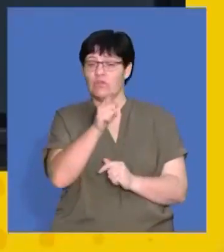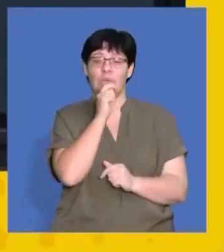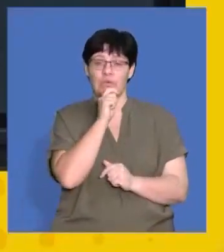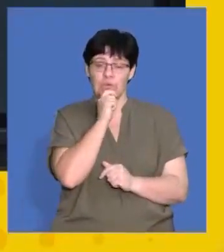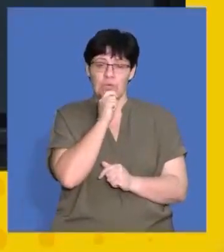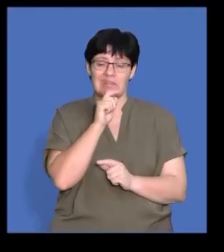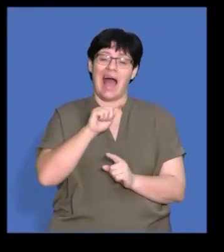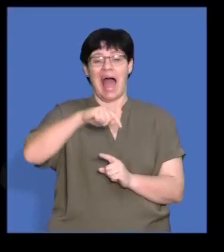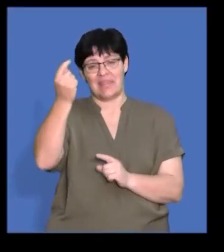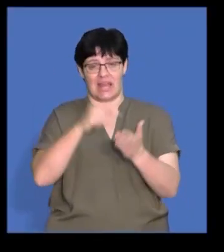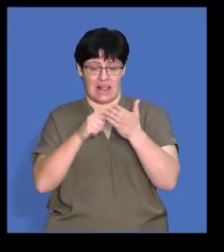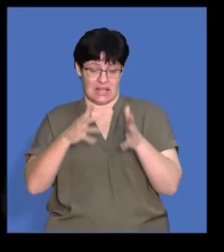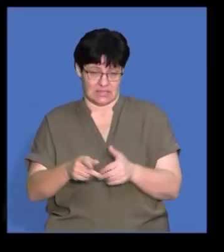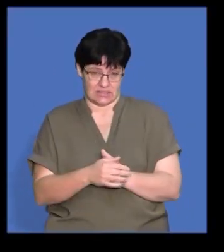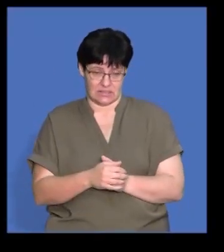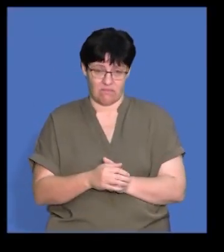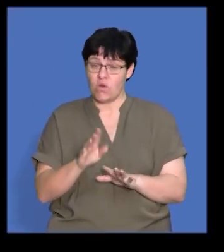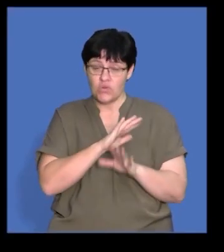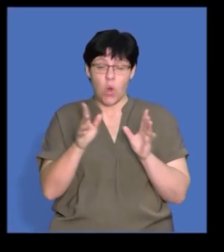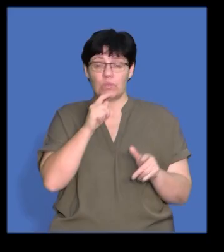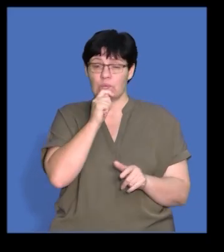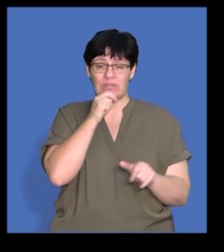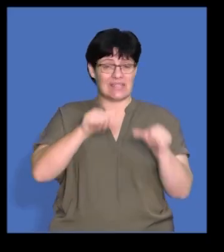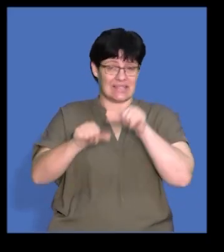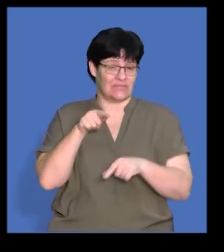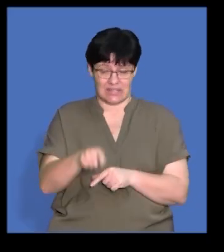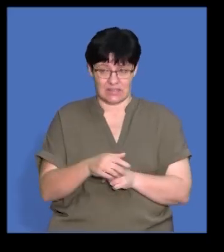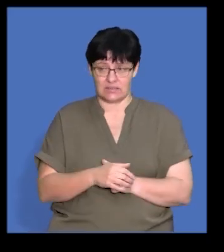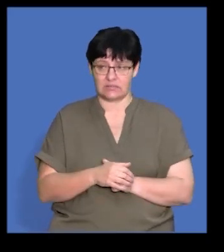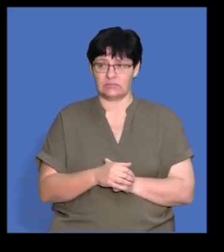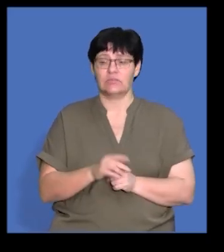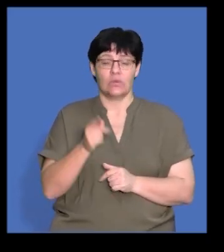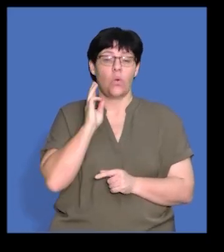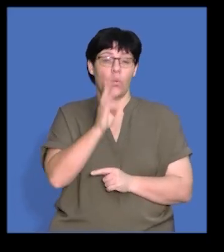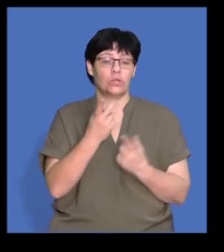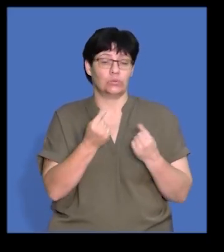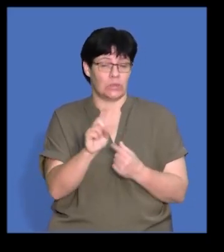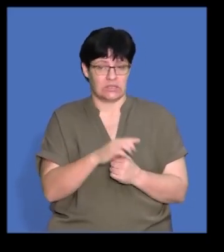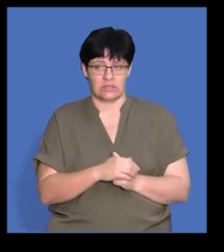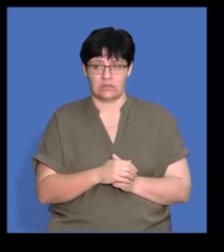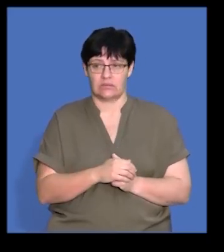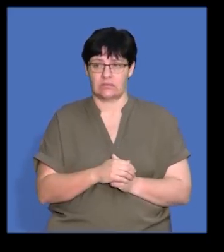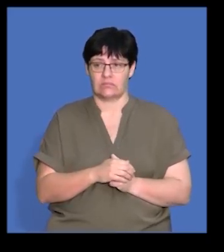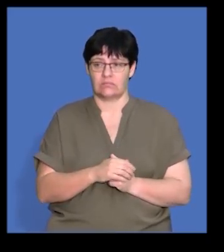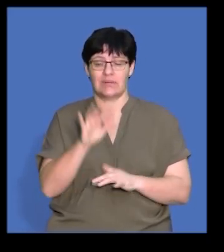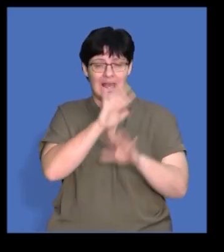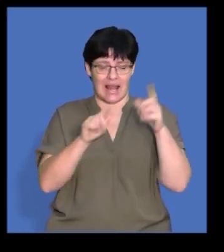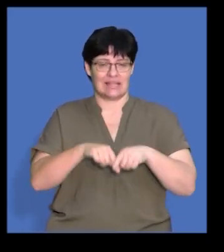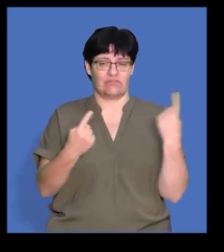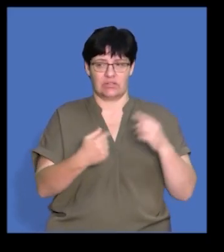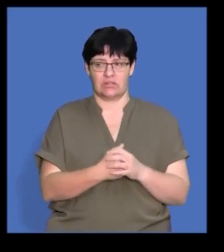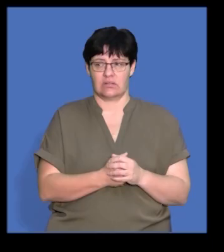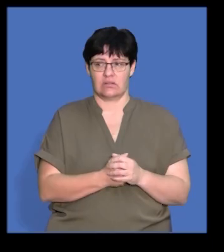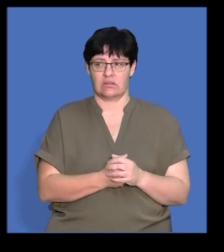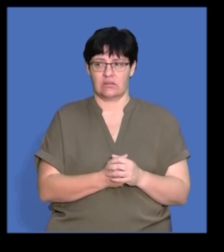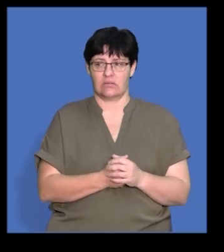scientific calculator. So if you're not using a scientific calculator, you're going to work out, and I'm going to do it in a different color, you're going to work